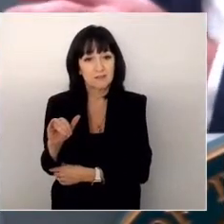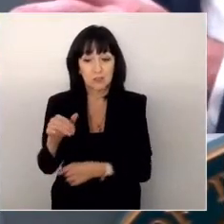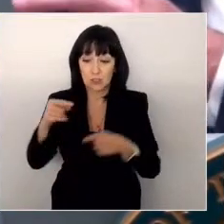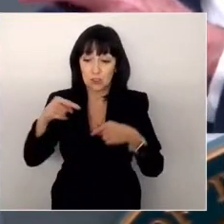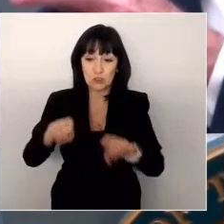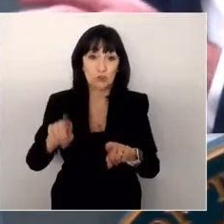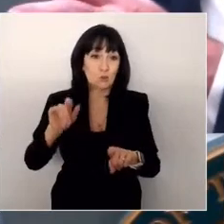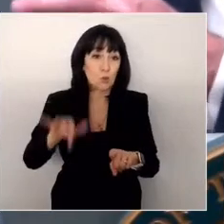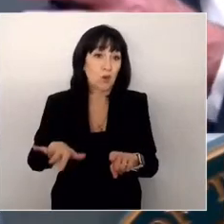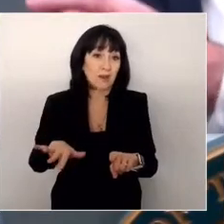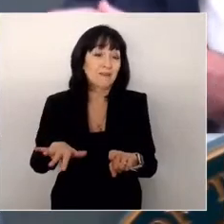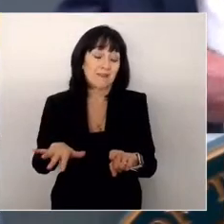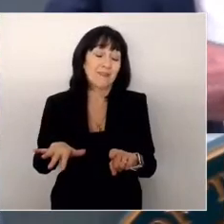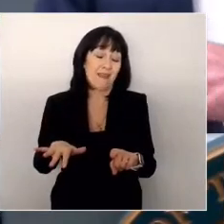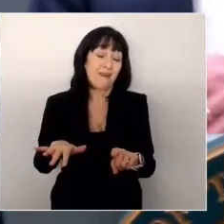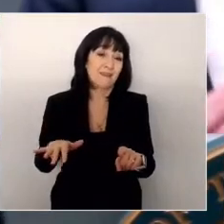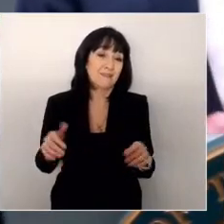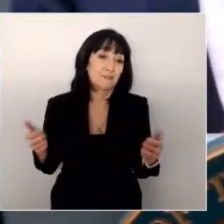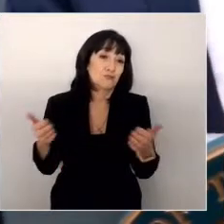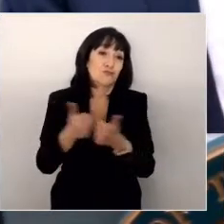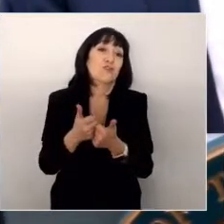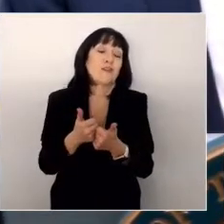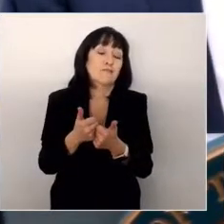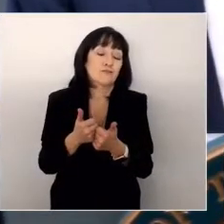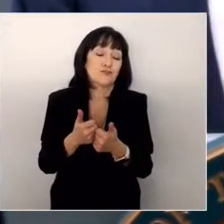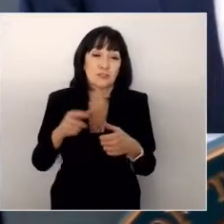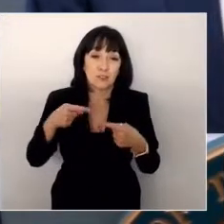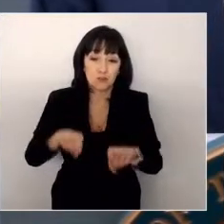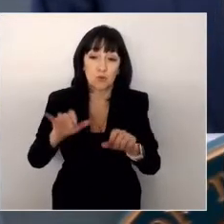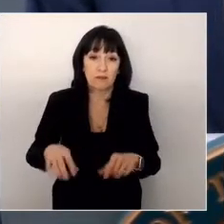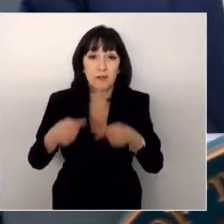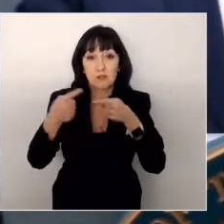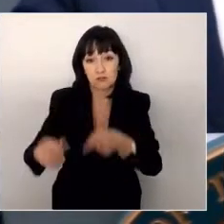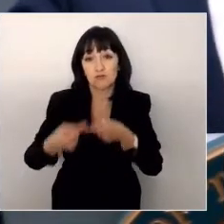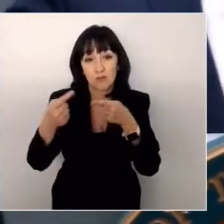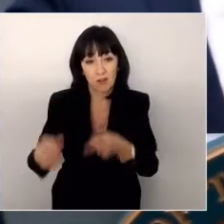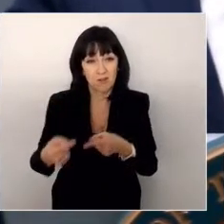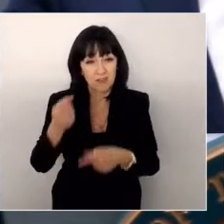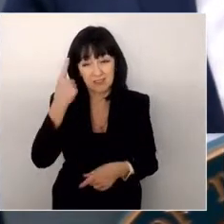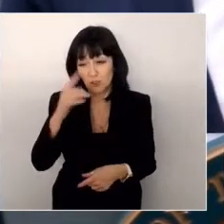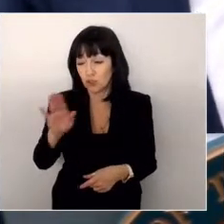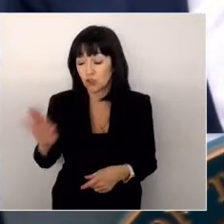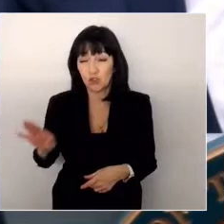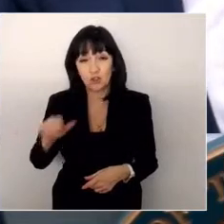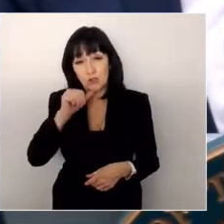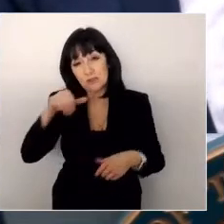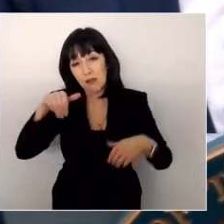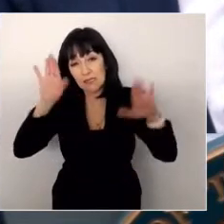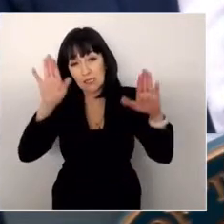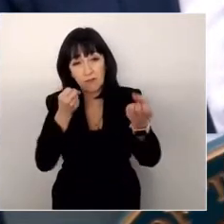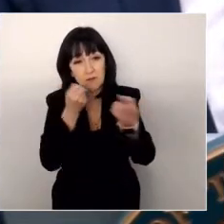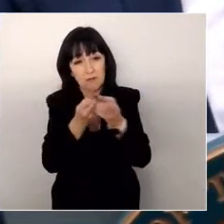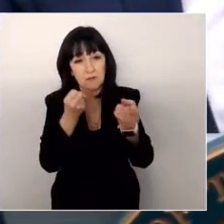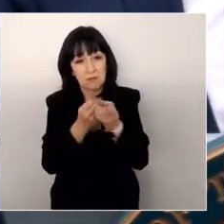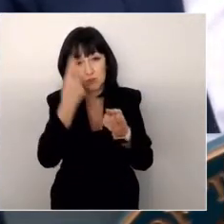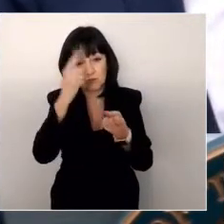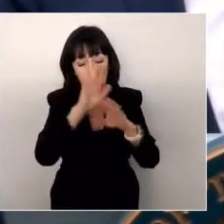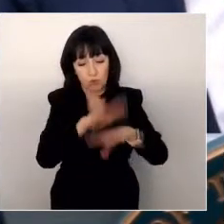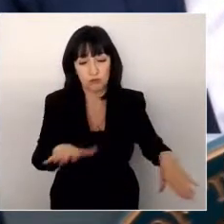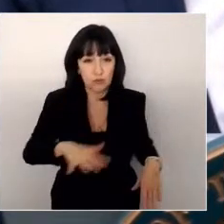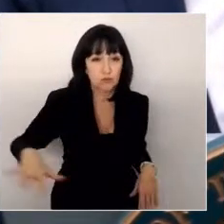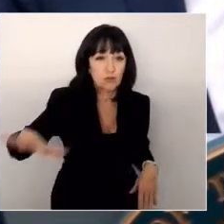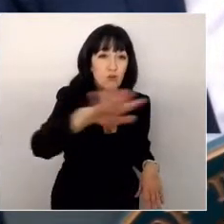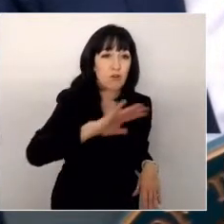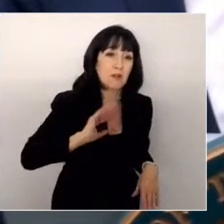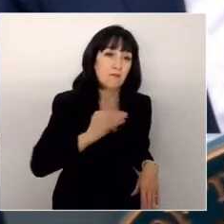in absentia there on this side. And for her relentless advocacy on behalf of children across our state. I can tell you